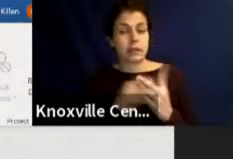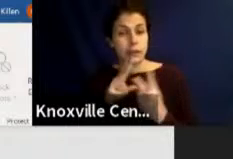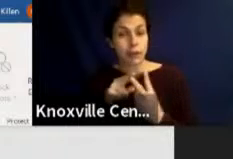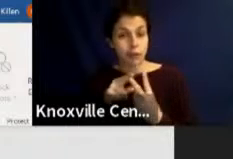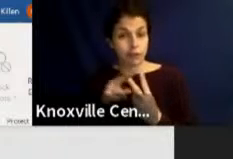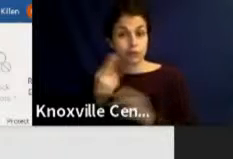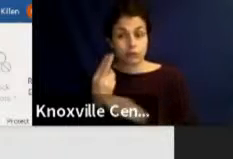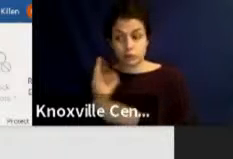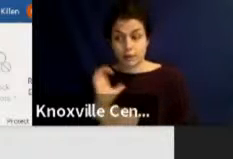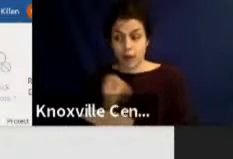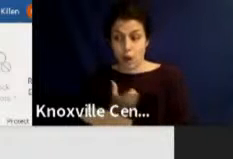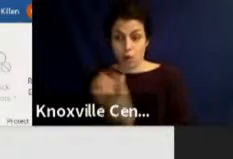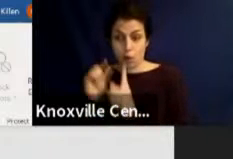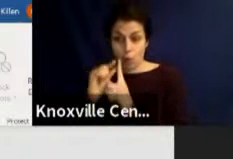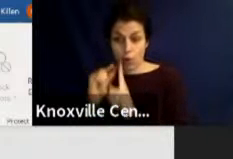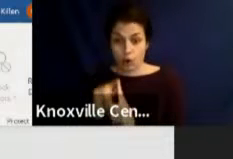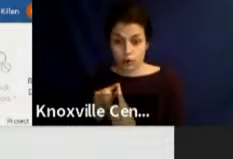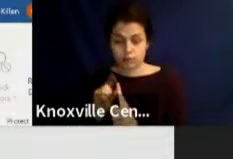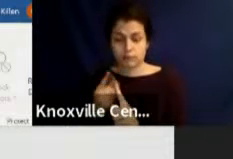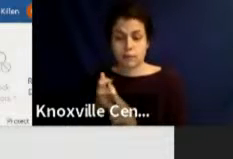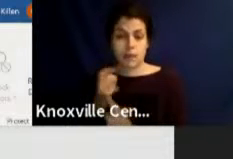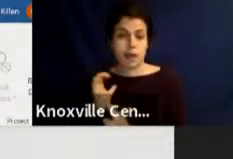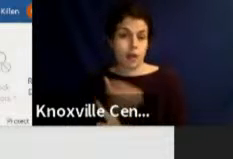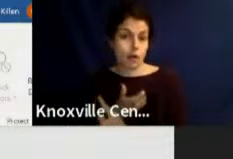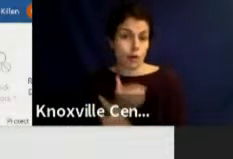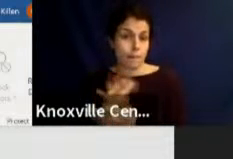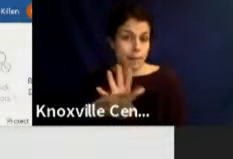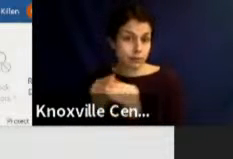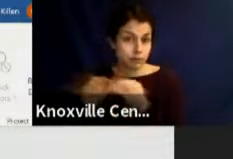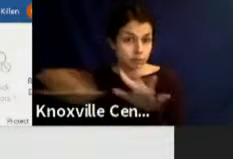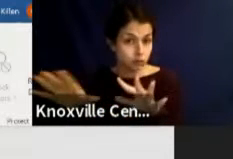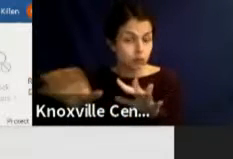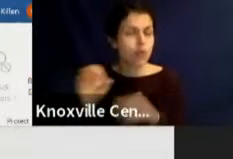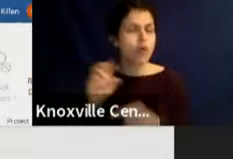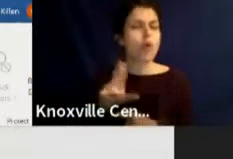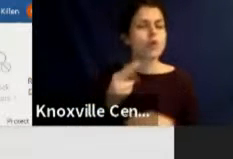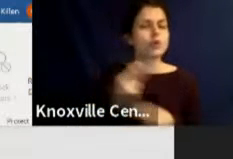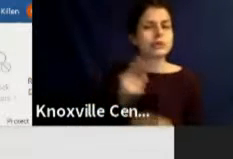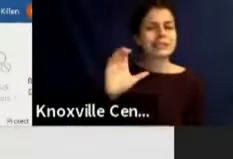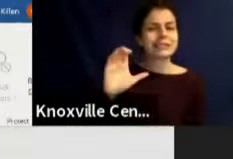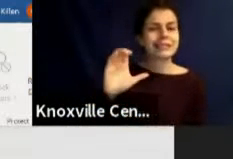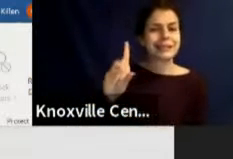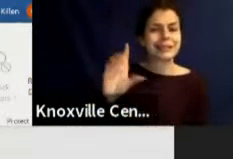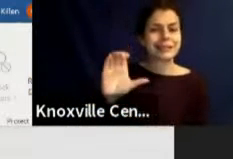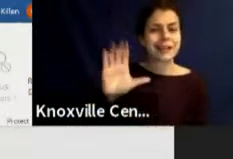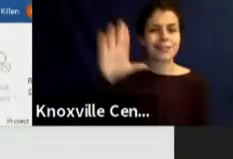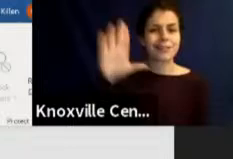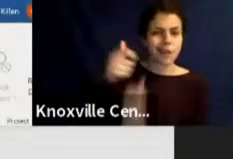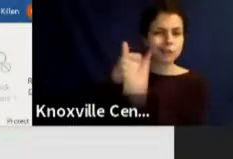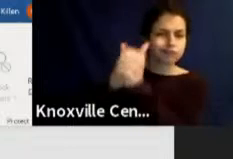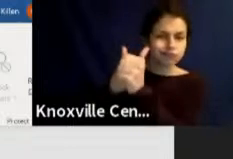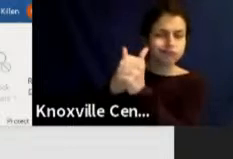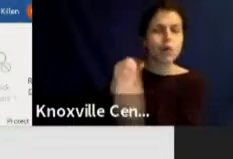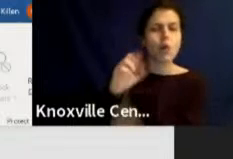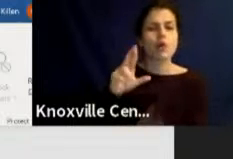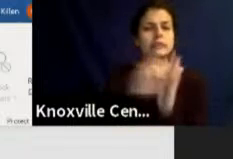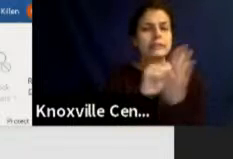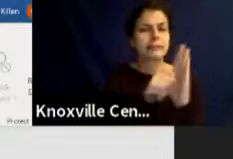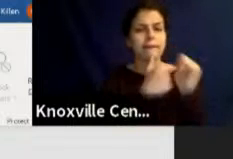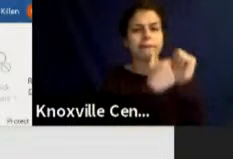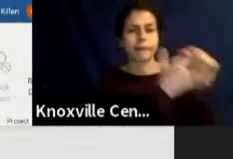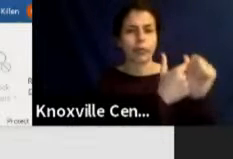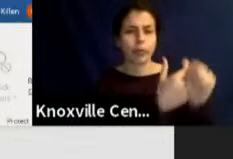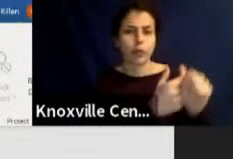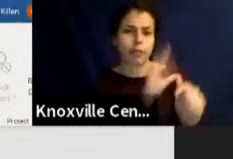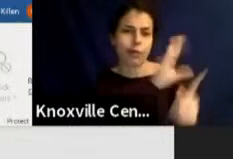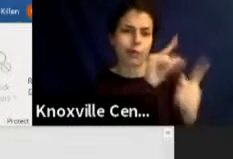that has been used at the state level or CDC level. So interestingly, on the N95